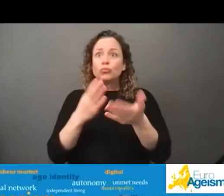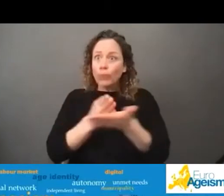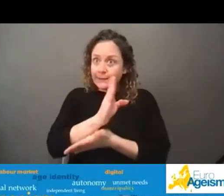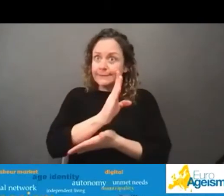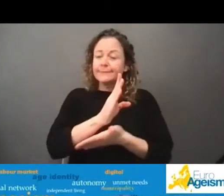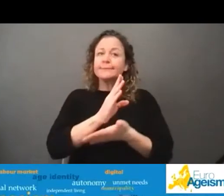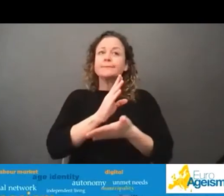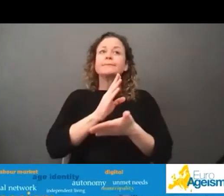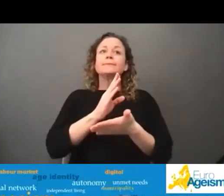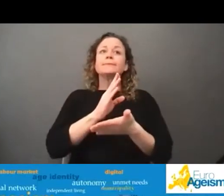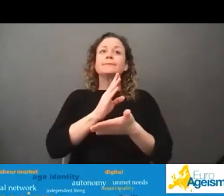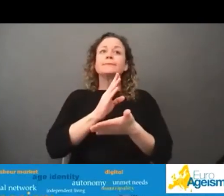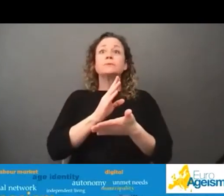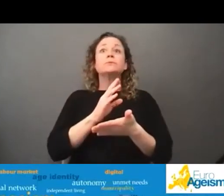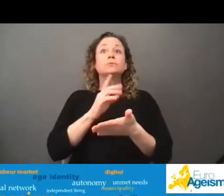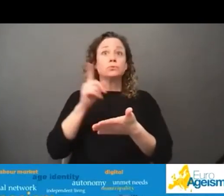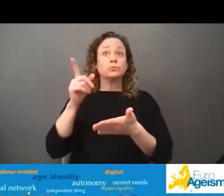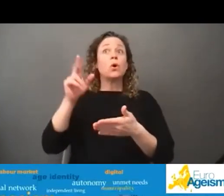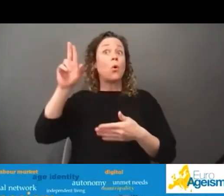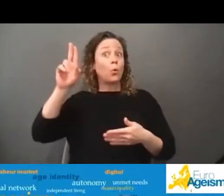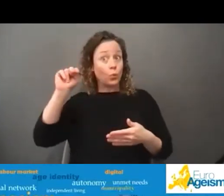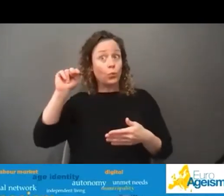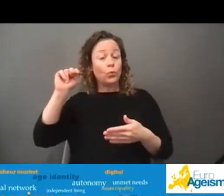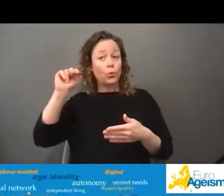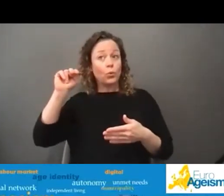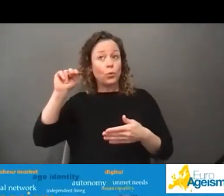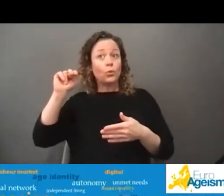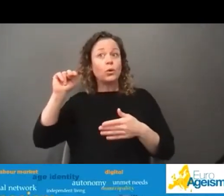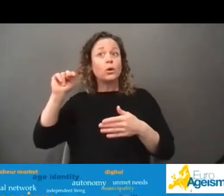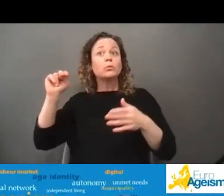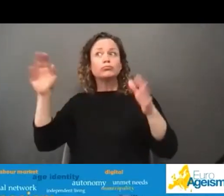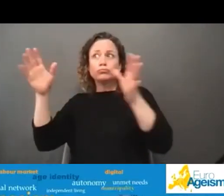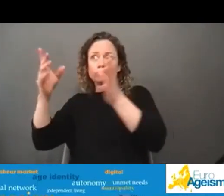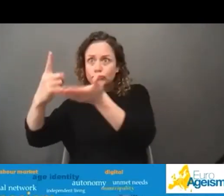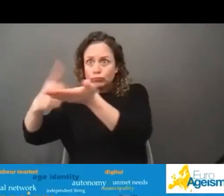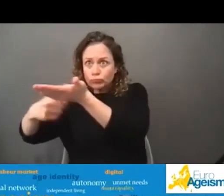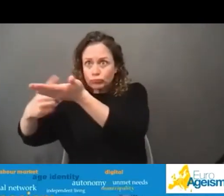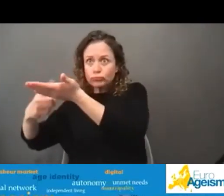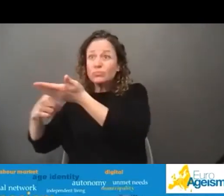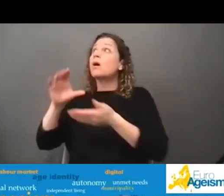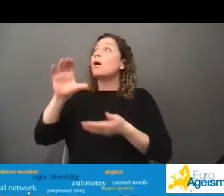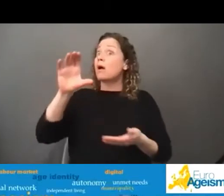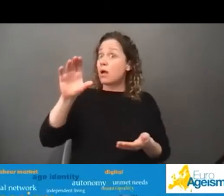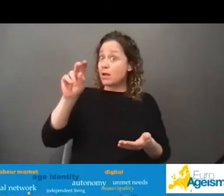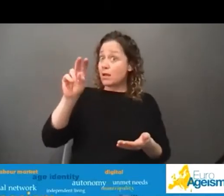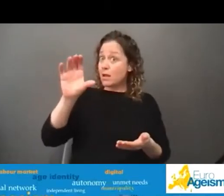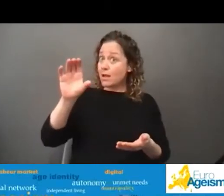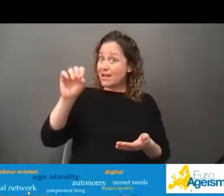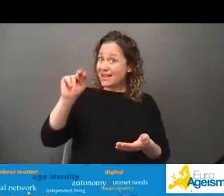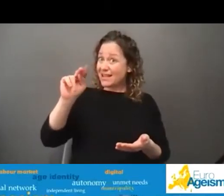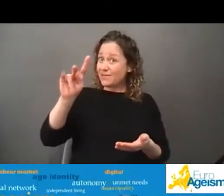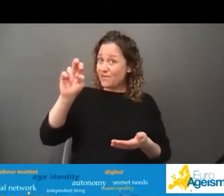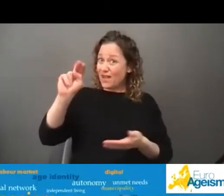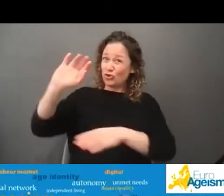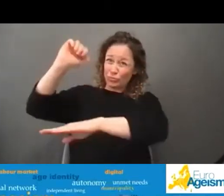Convention at the global level, it provided even more perspectives